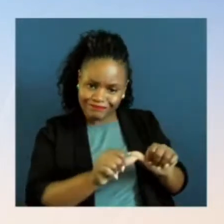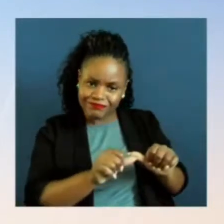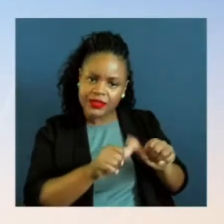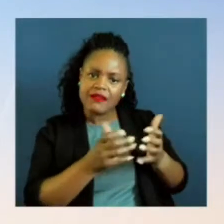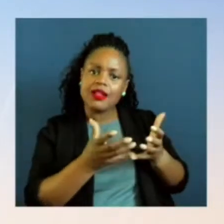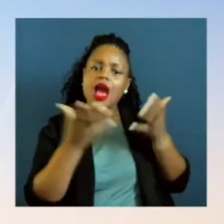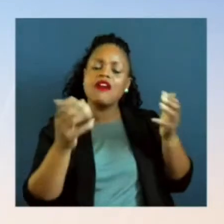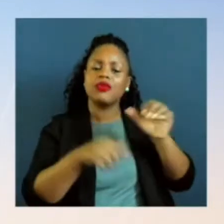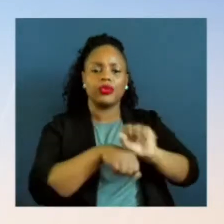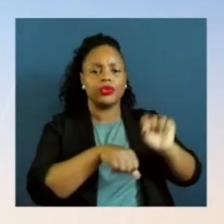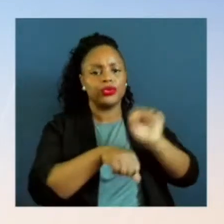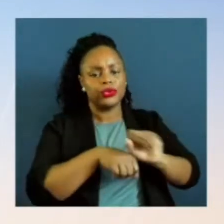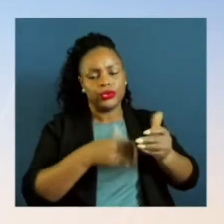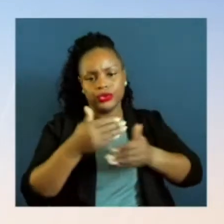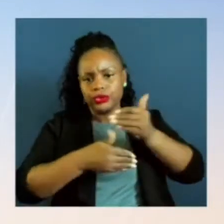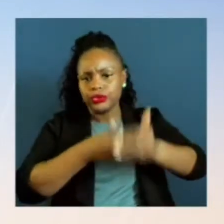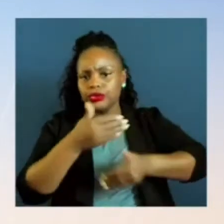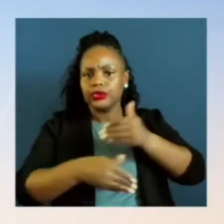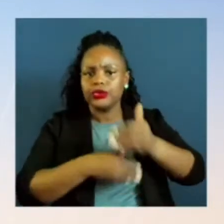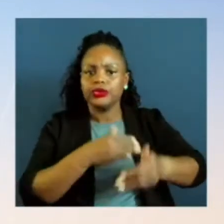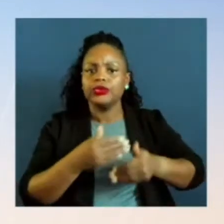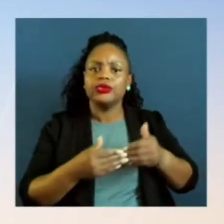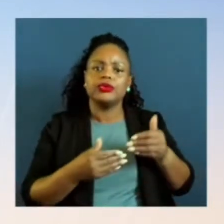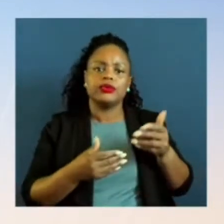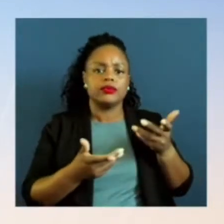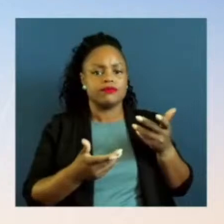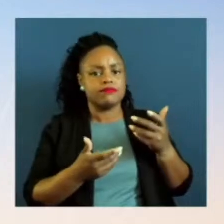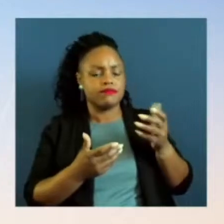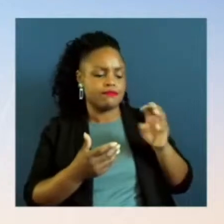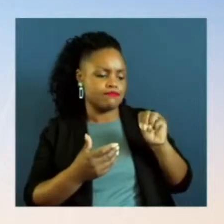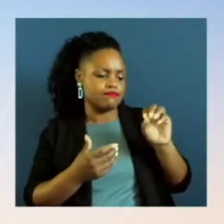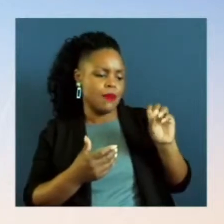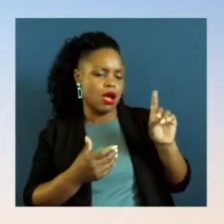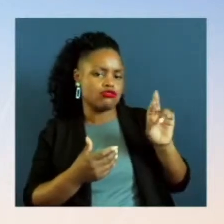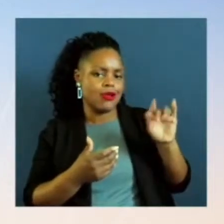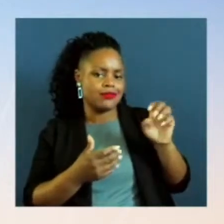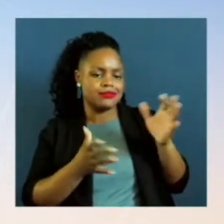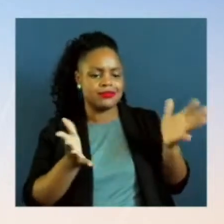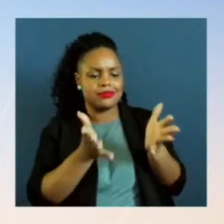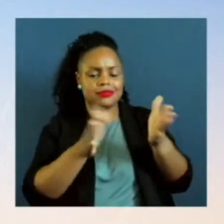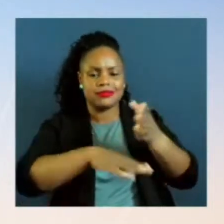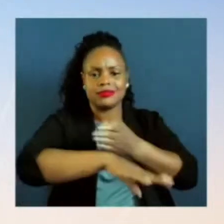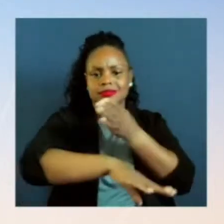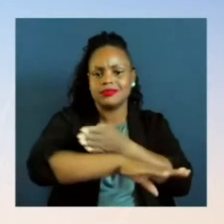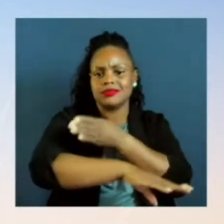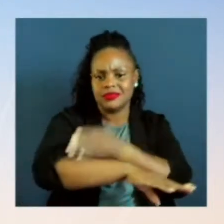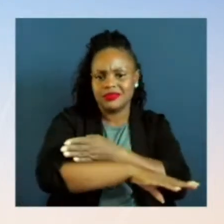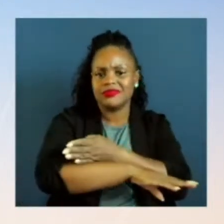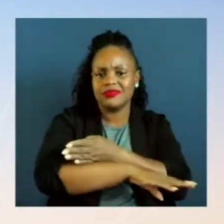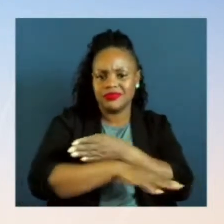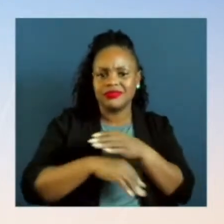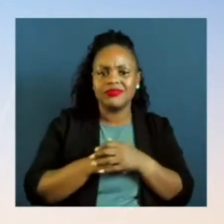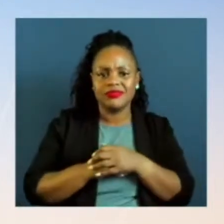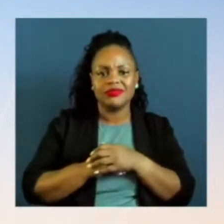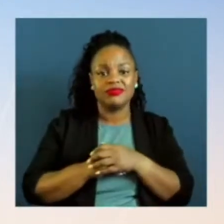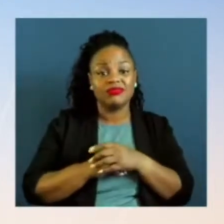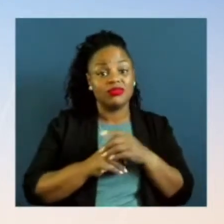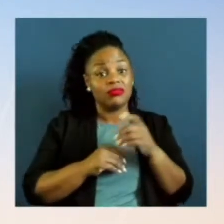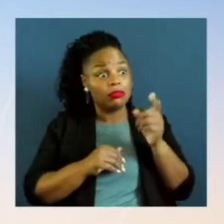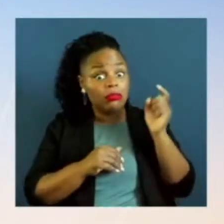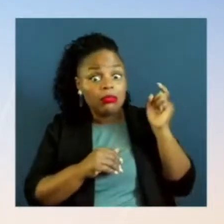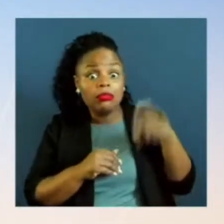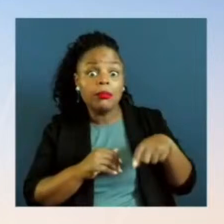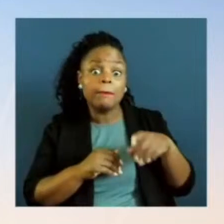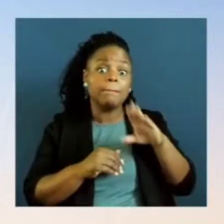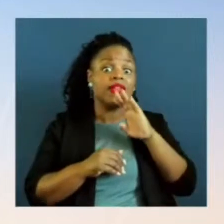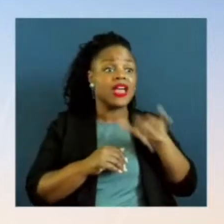networks. They were not where they needed to be, and that's one of the reasons that the President mandated such aggressive, we believe achievable, but aggressive steps